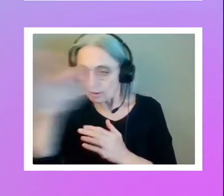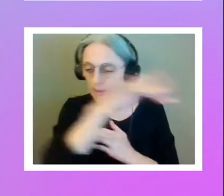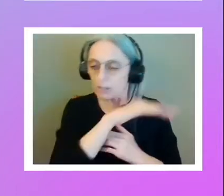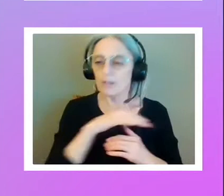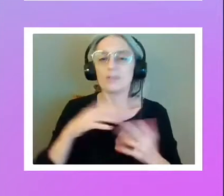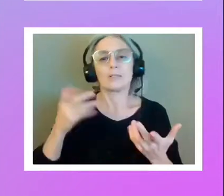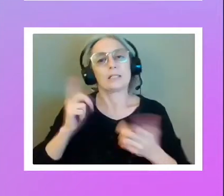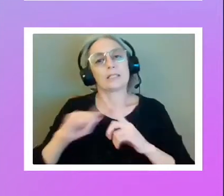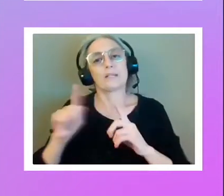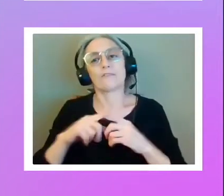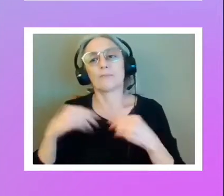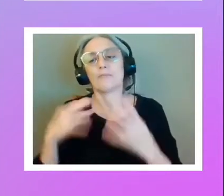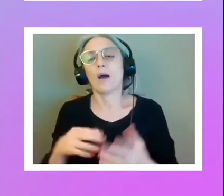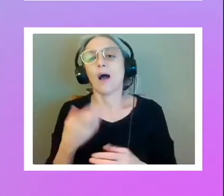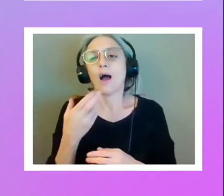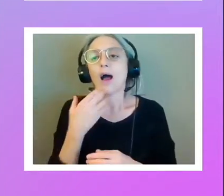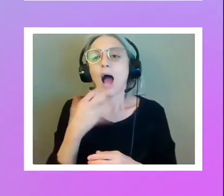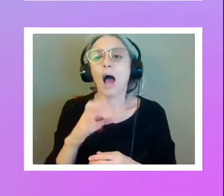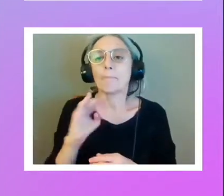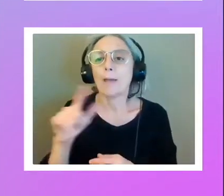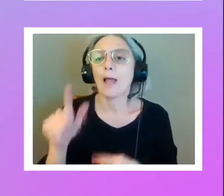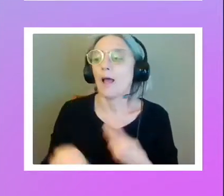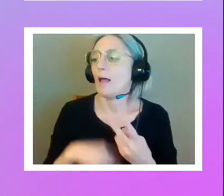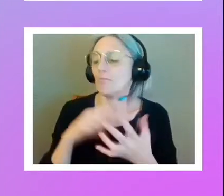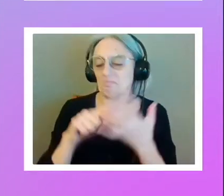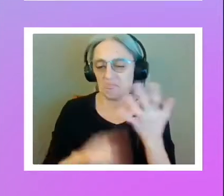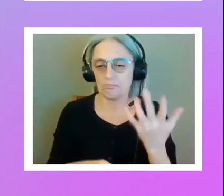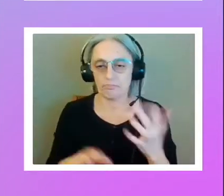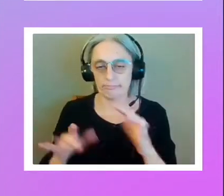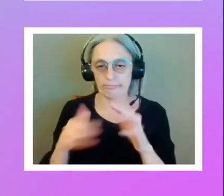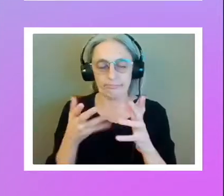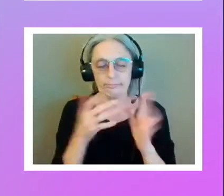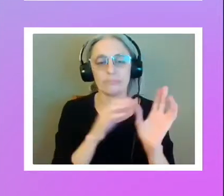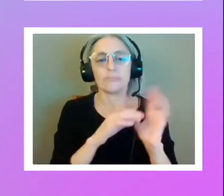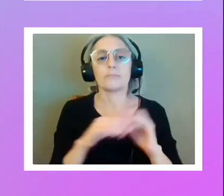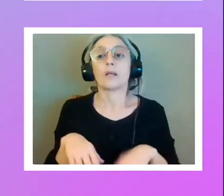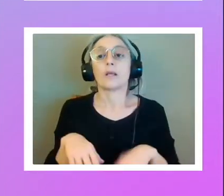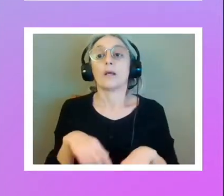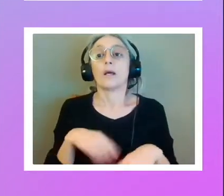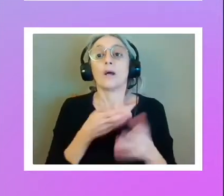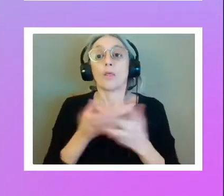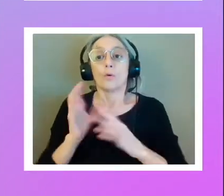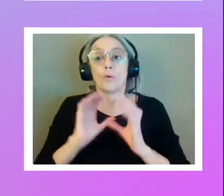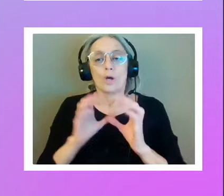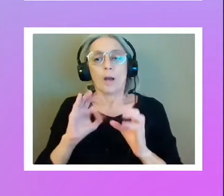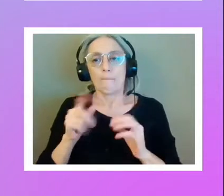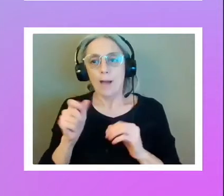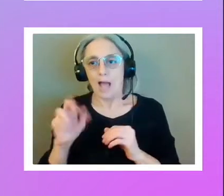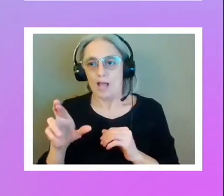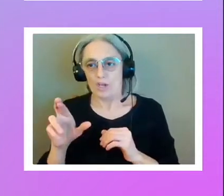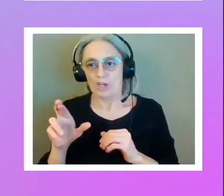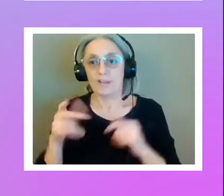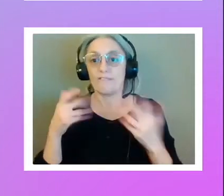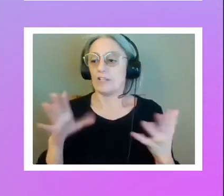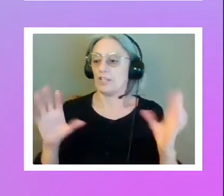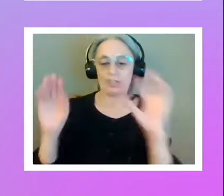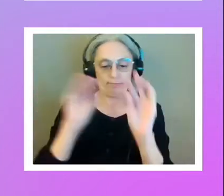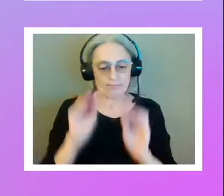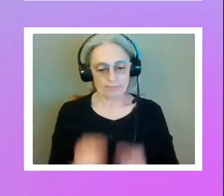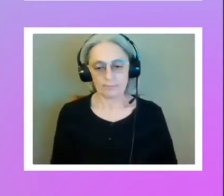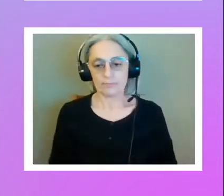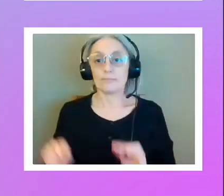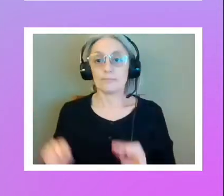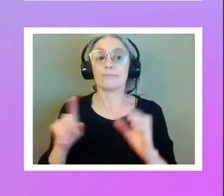different providers, Hotmail, and it's going to run through the compiler. And once it gets compiled, it lands into